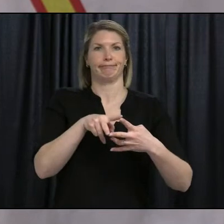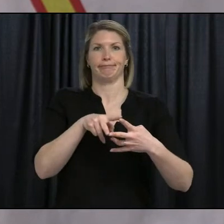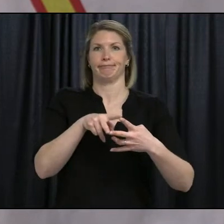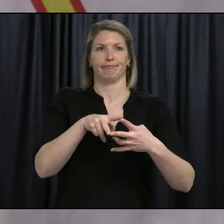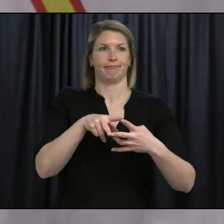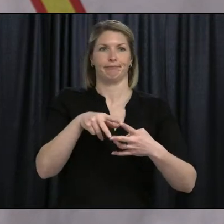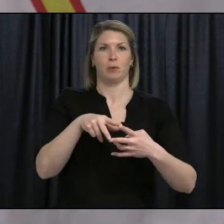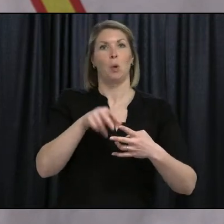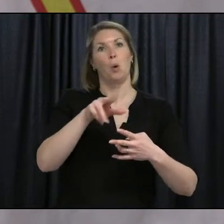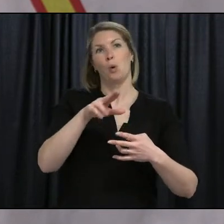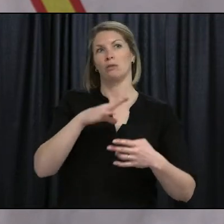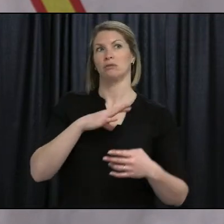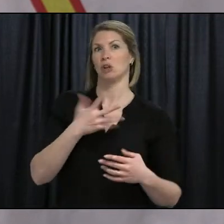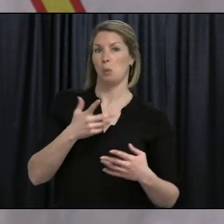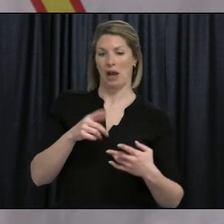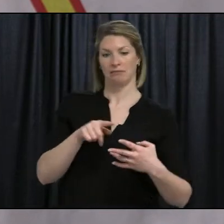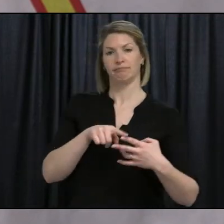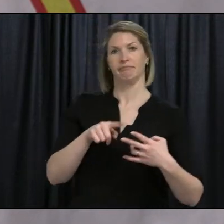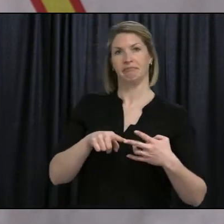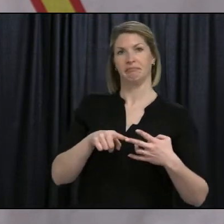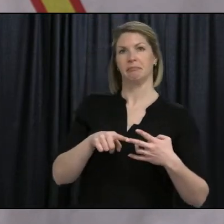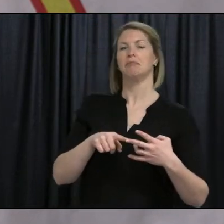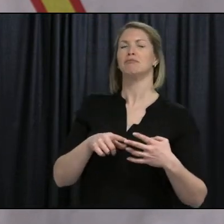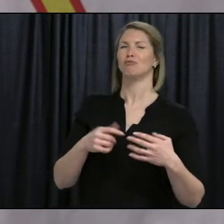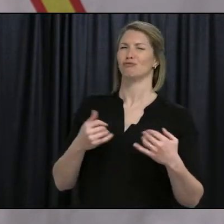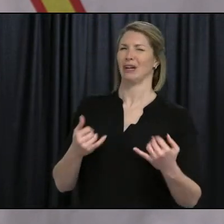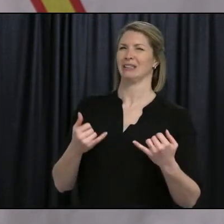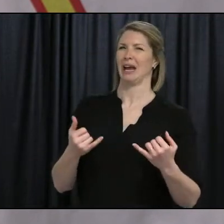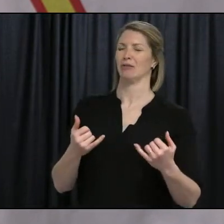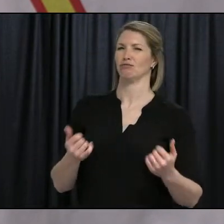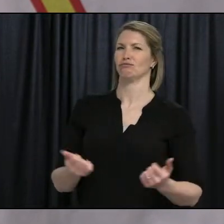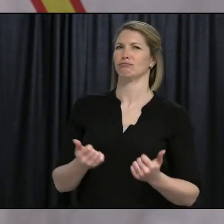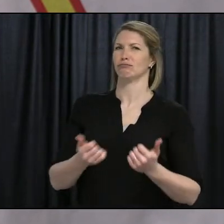or choose not to. But by and large, there is